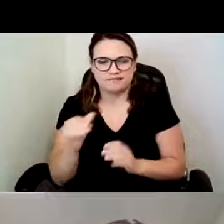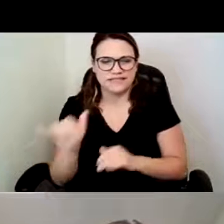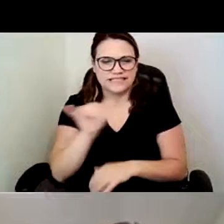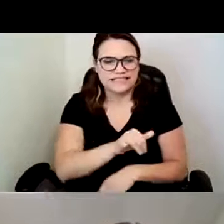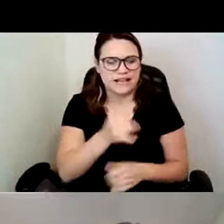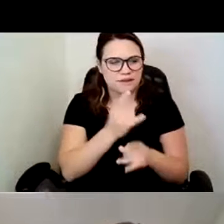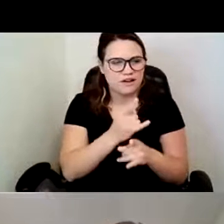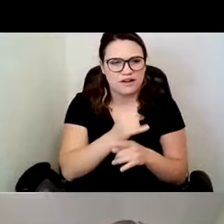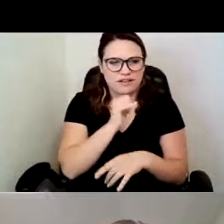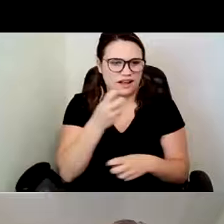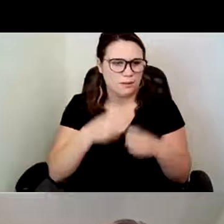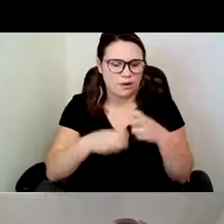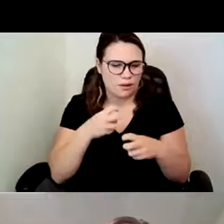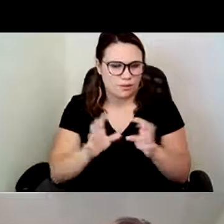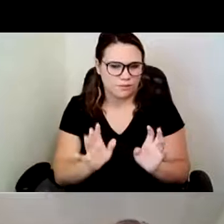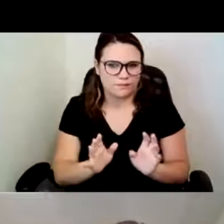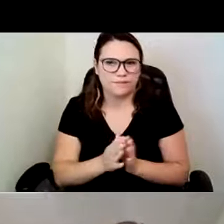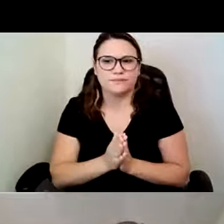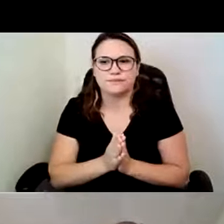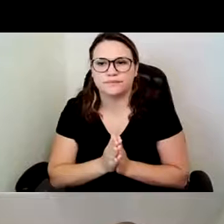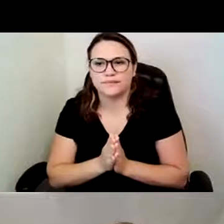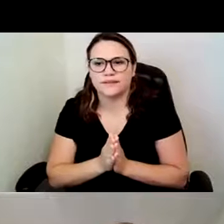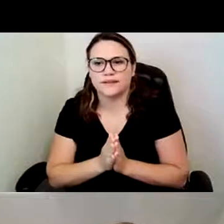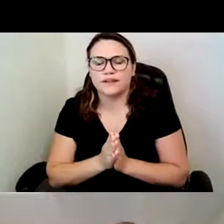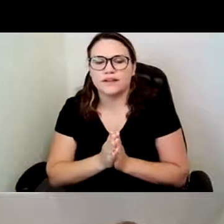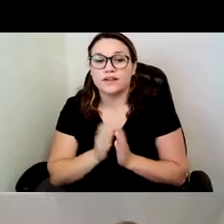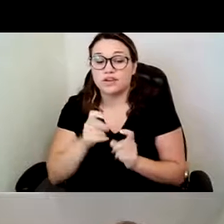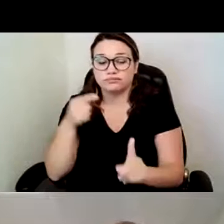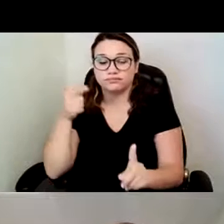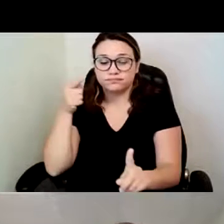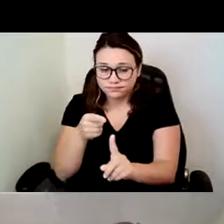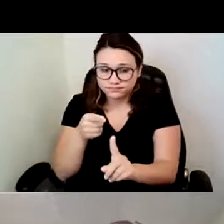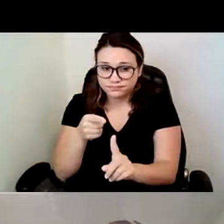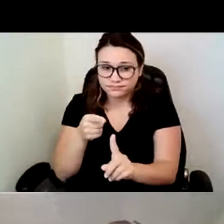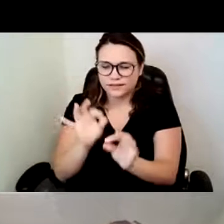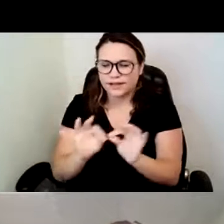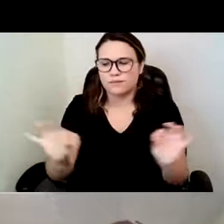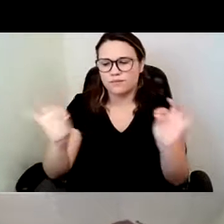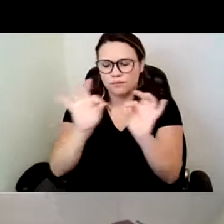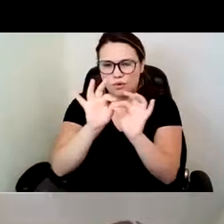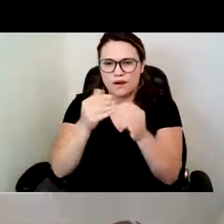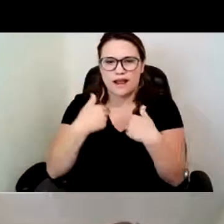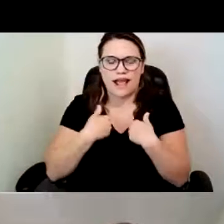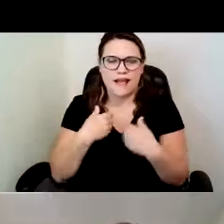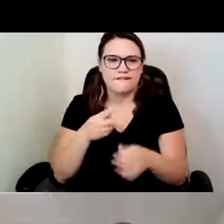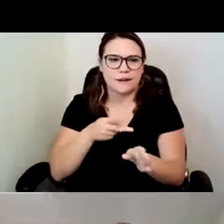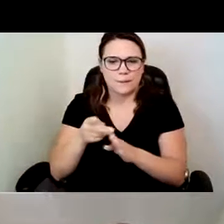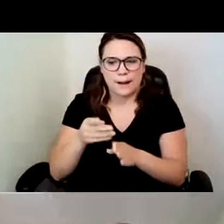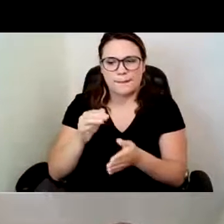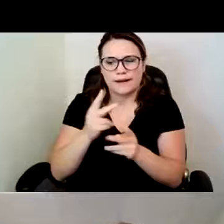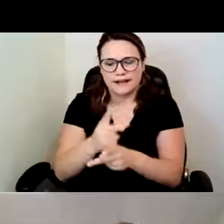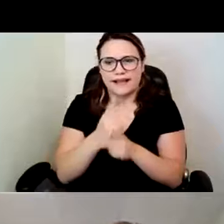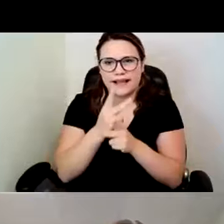problem. So that, you know, it just points out the importance of establishing a primary care physician